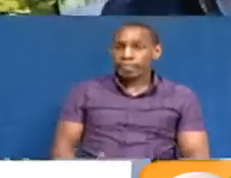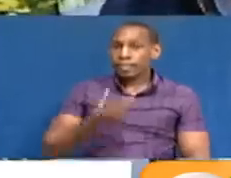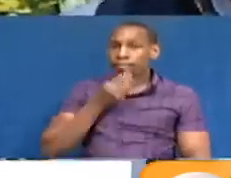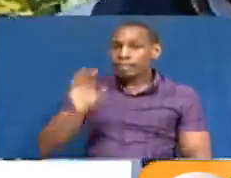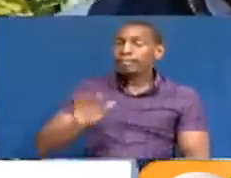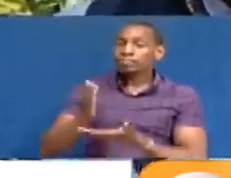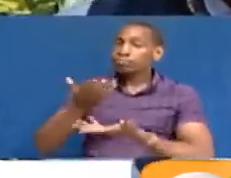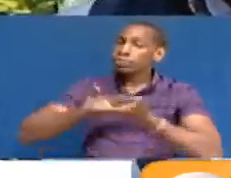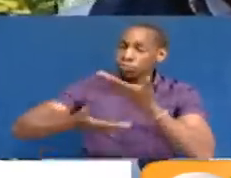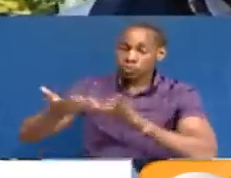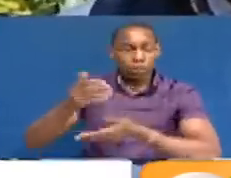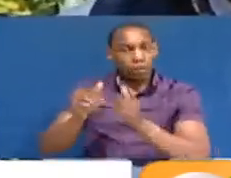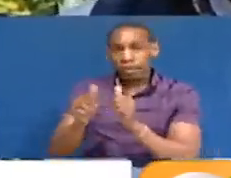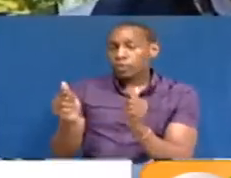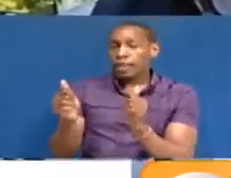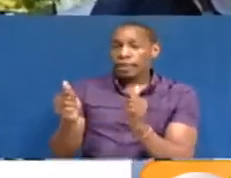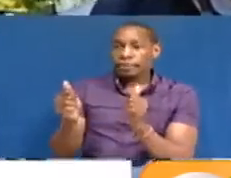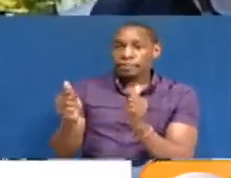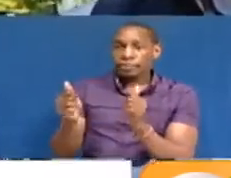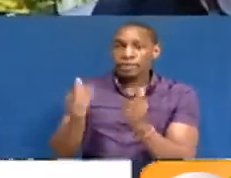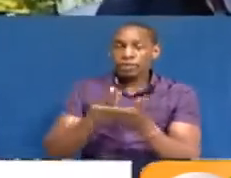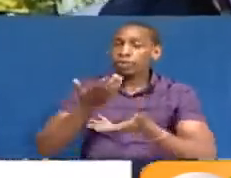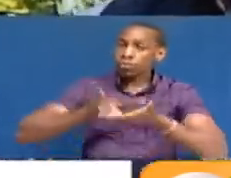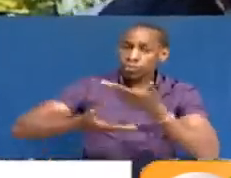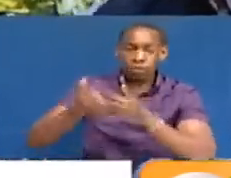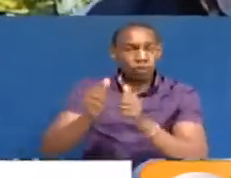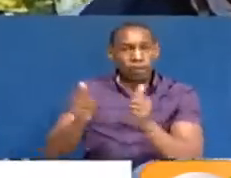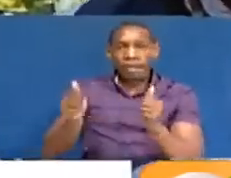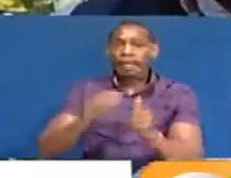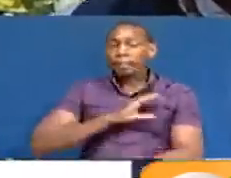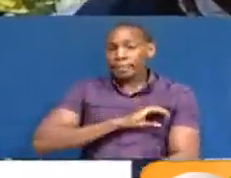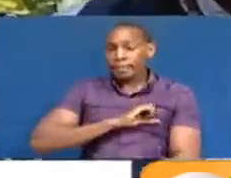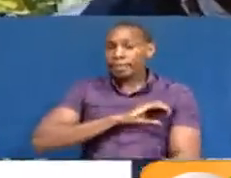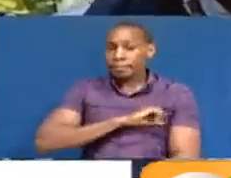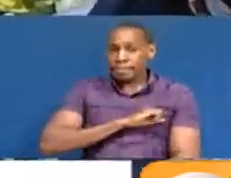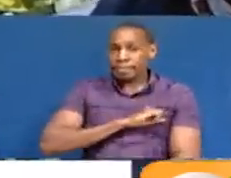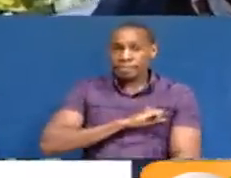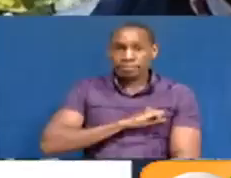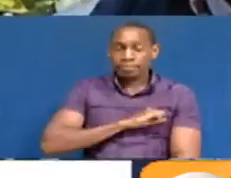He was being talked to. Alikuwa anaongeleshwa polepole.